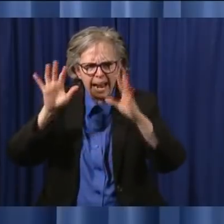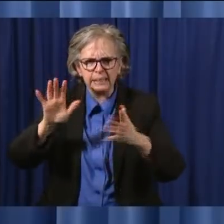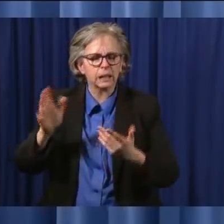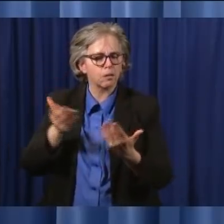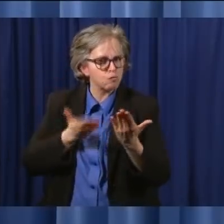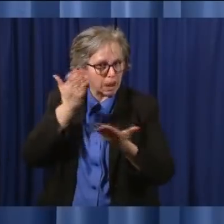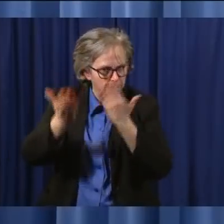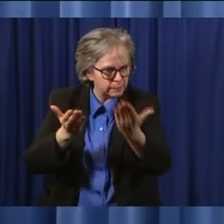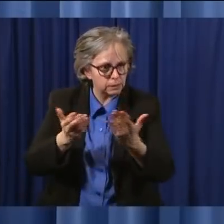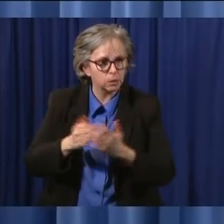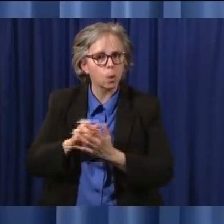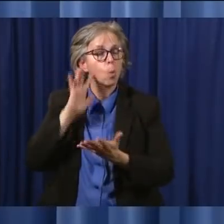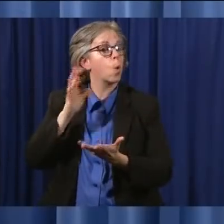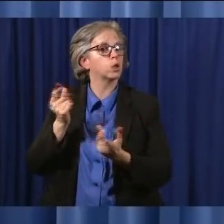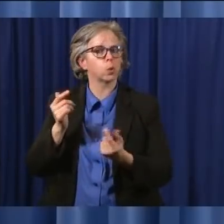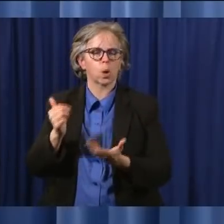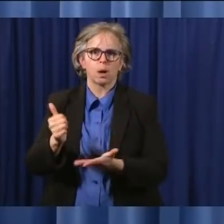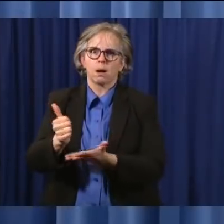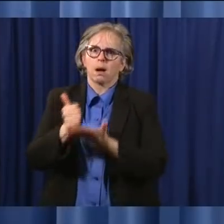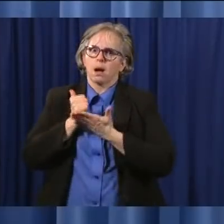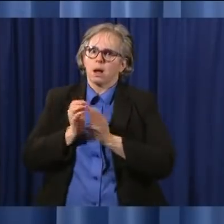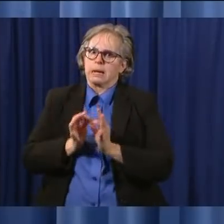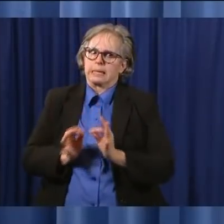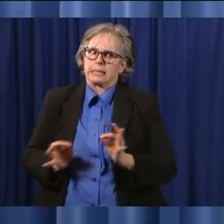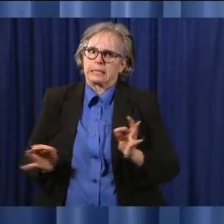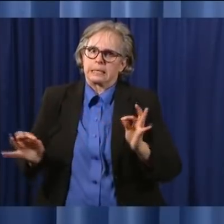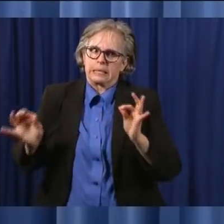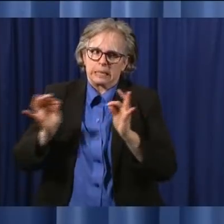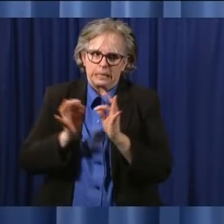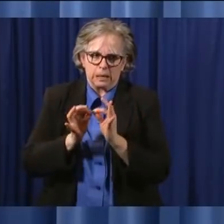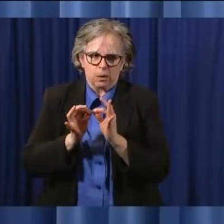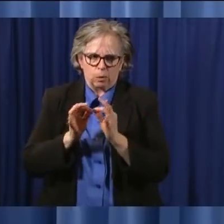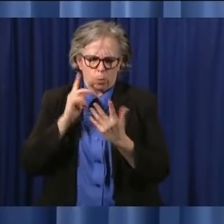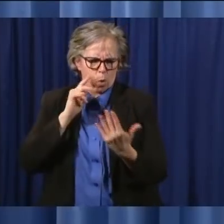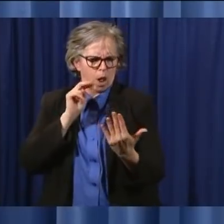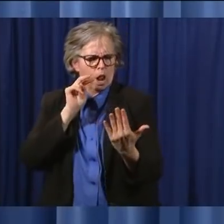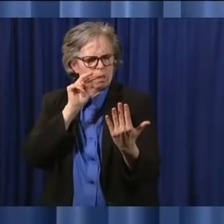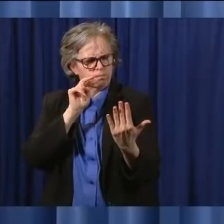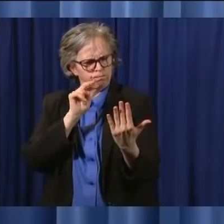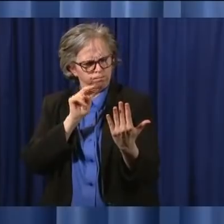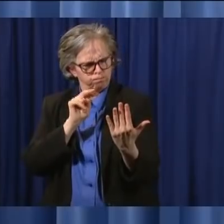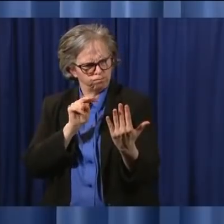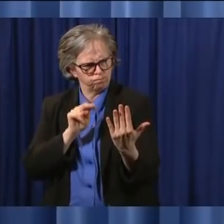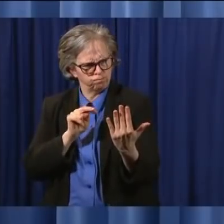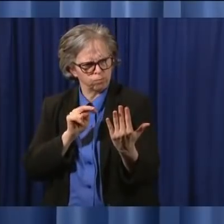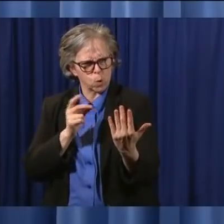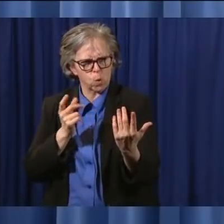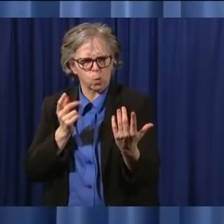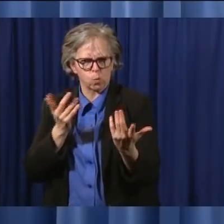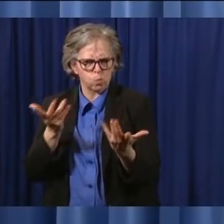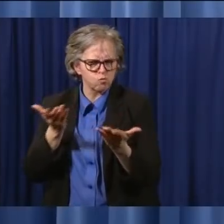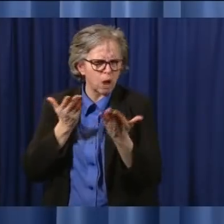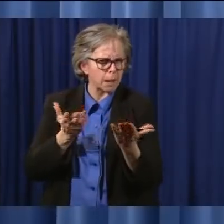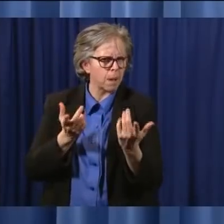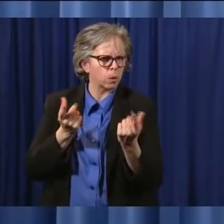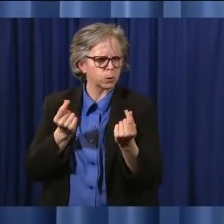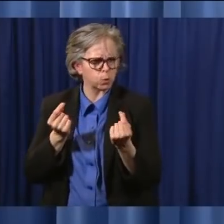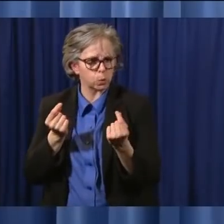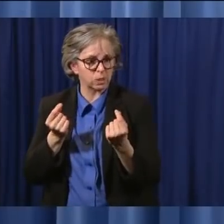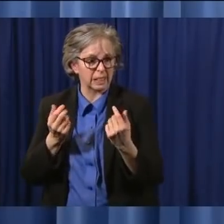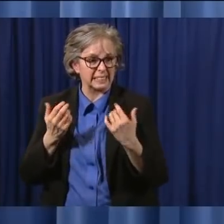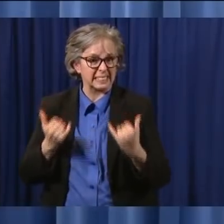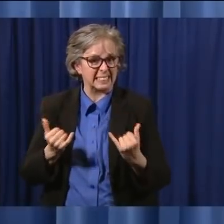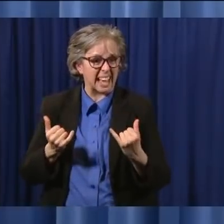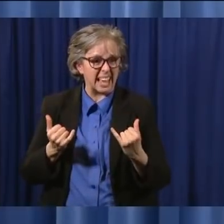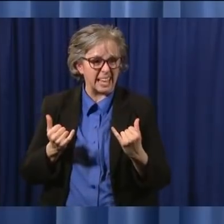be of great significance. We will take them seriously. What they are announcing today is just the beginning of those recommendations. Again,